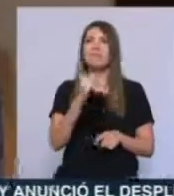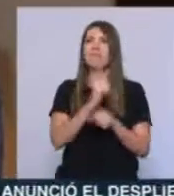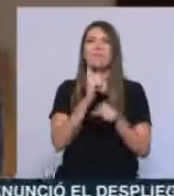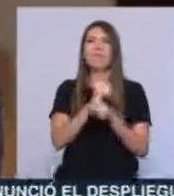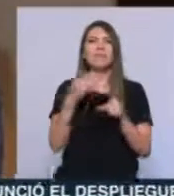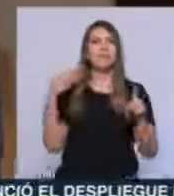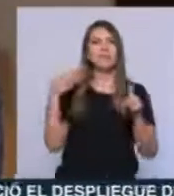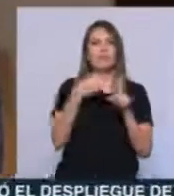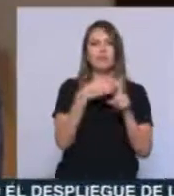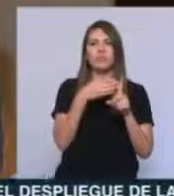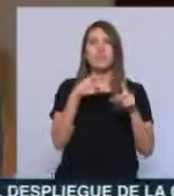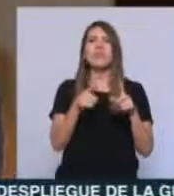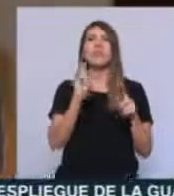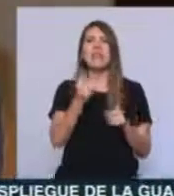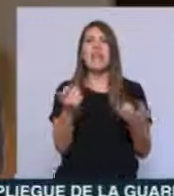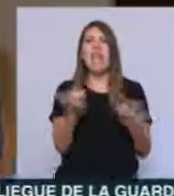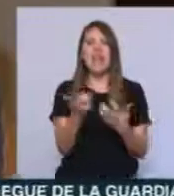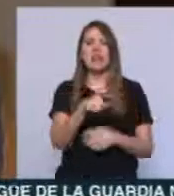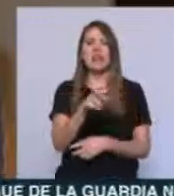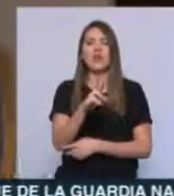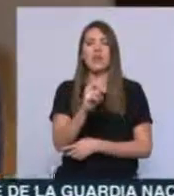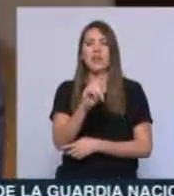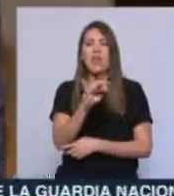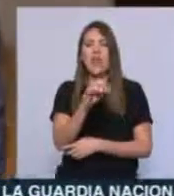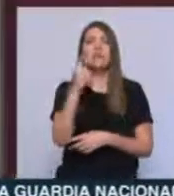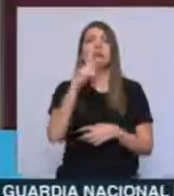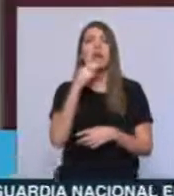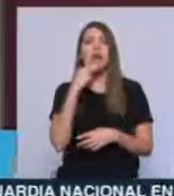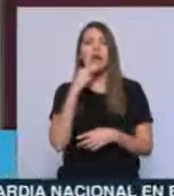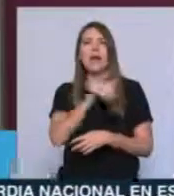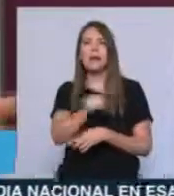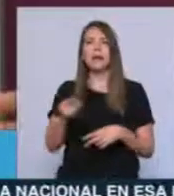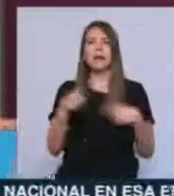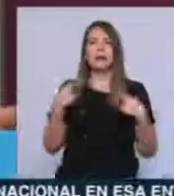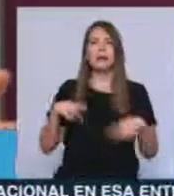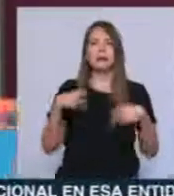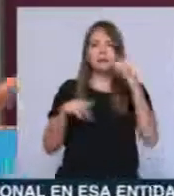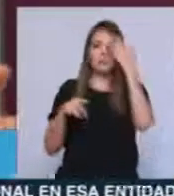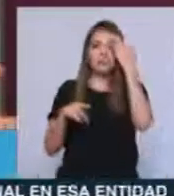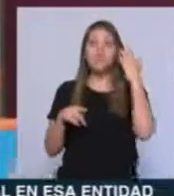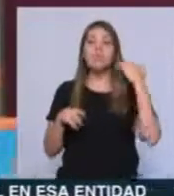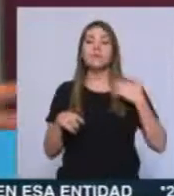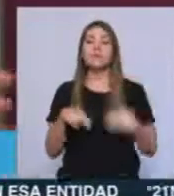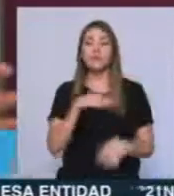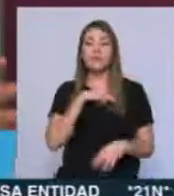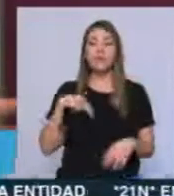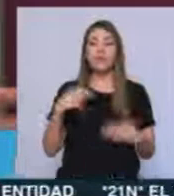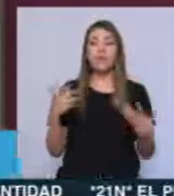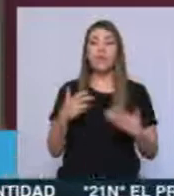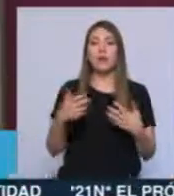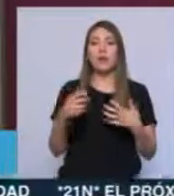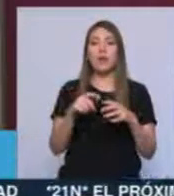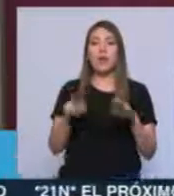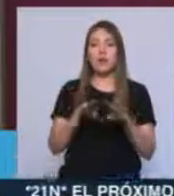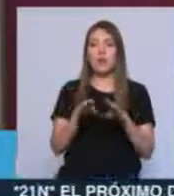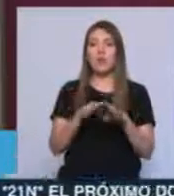los Rotarios? ¿Qué hacen por la paz, por la humanidad, por las personas? We're a complex organization. It's really hard